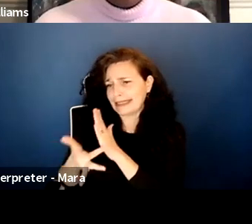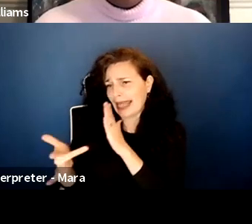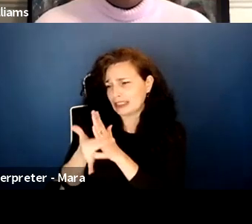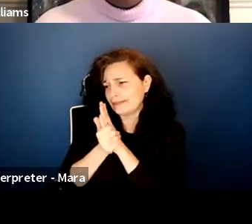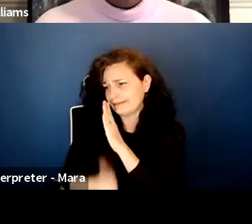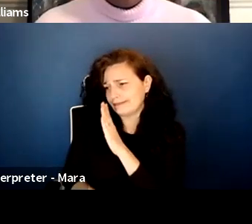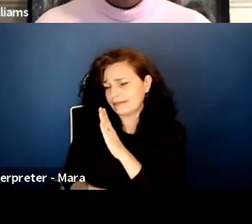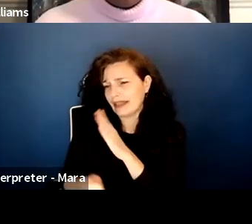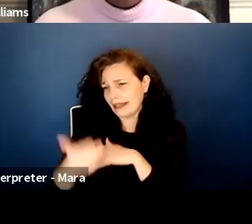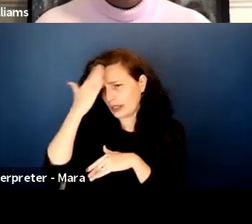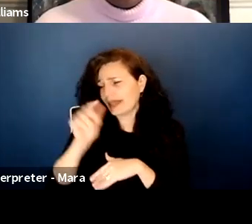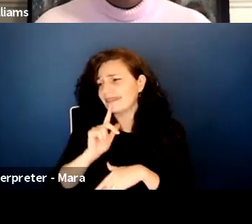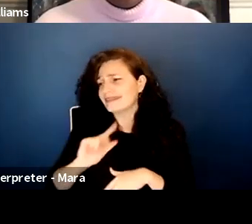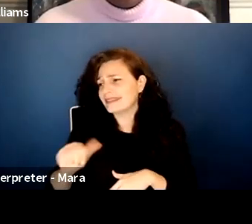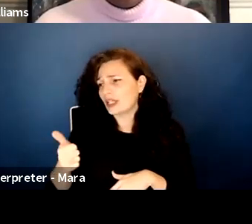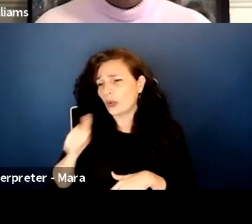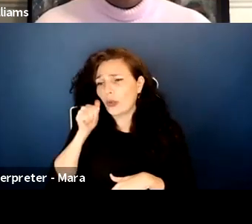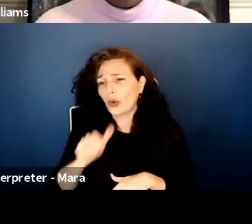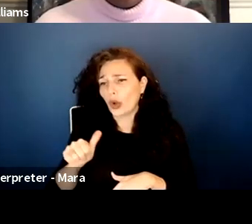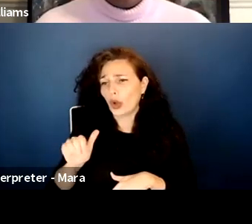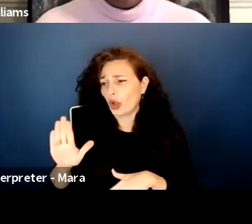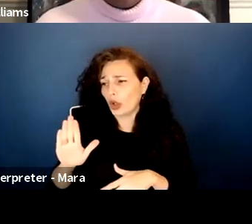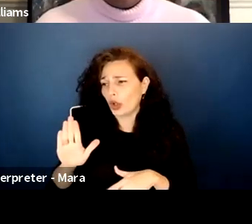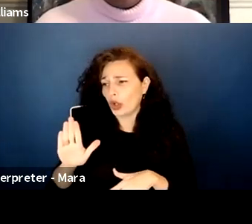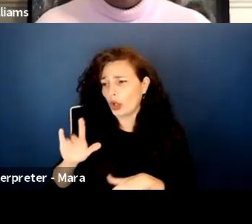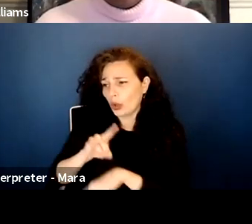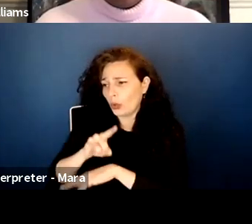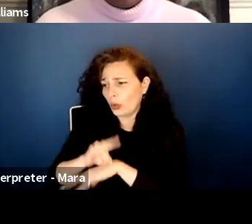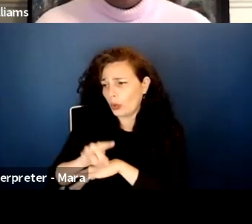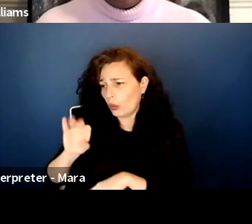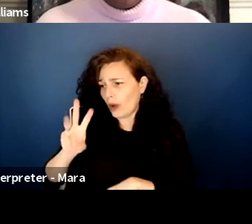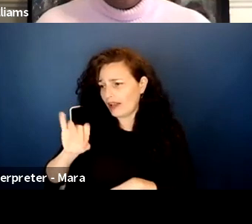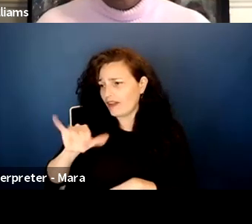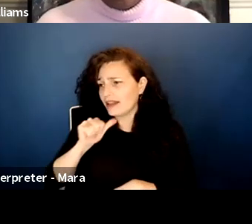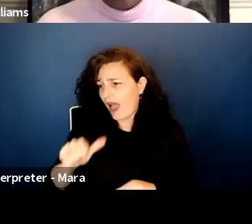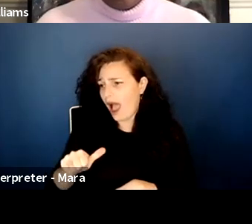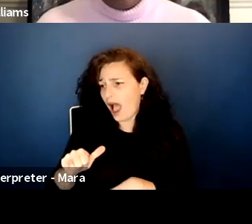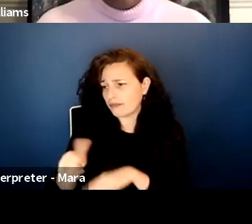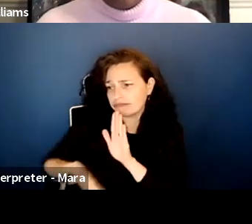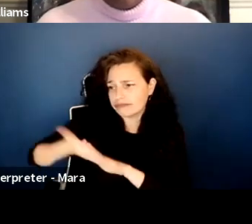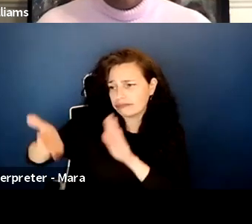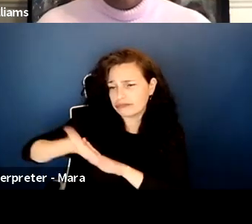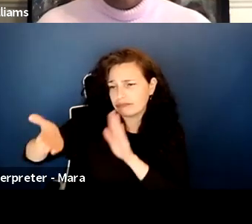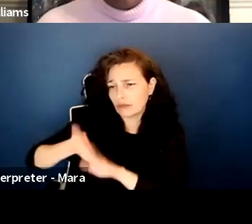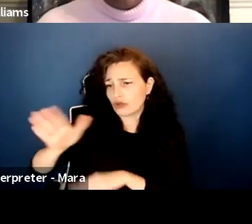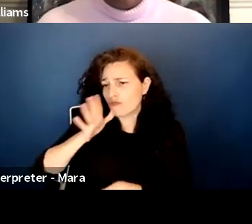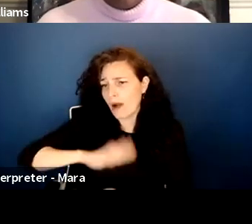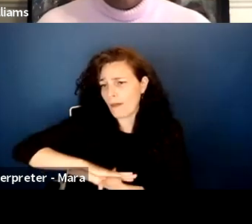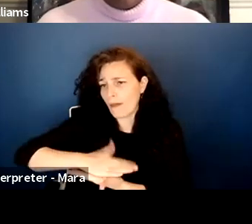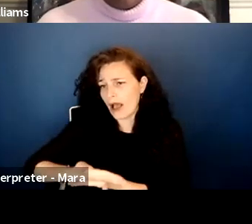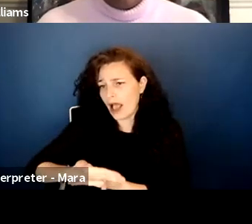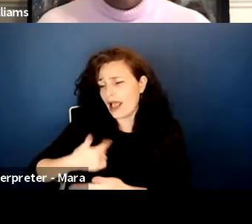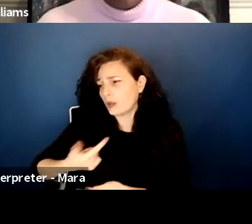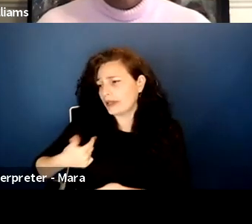like there was like a 10-year-old girl and her Wi-Fi wasn't working on her mother's laptop. And then for EcoCast Live, we sent them back to the waiting room, and then